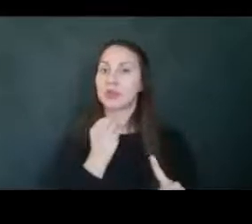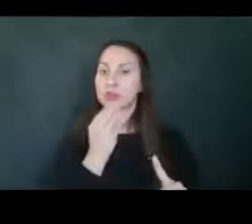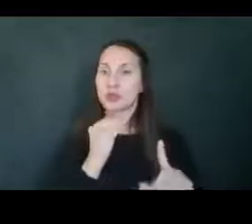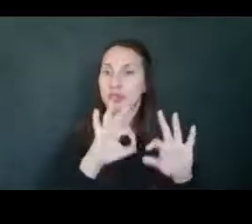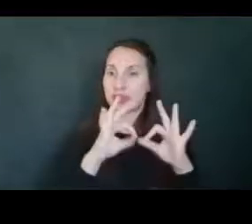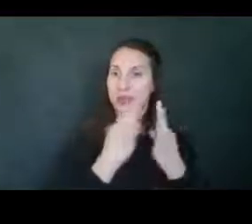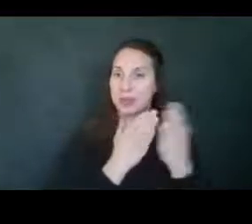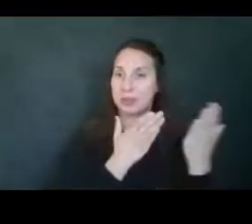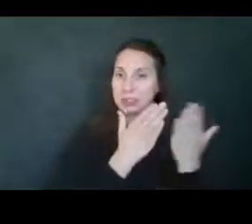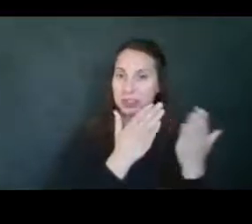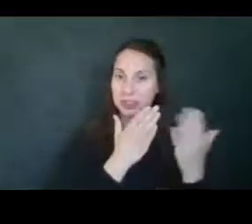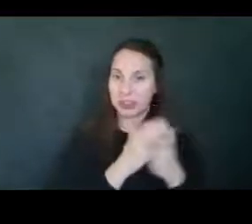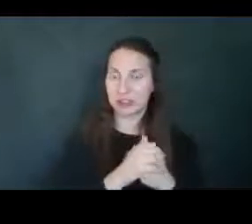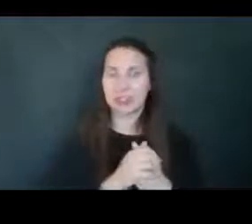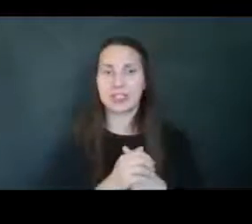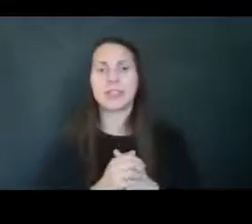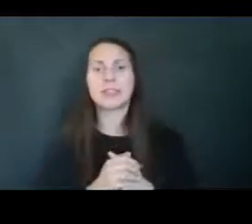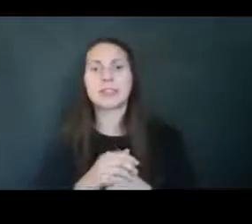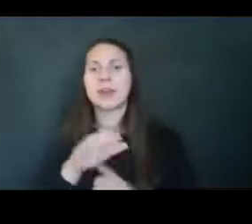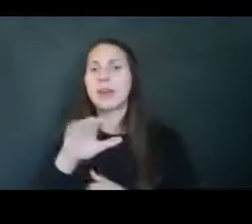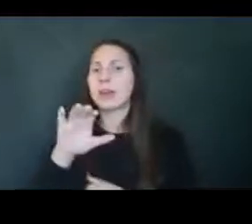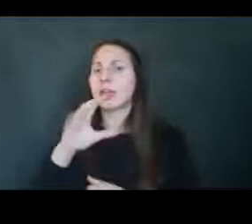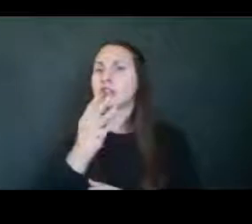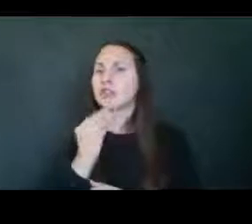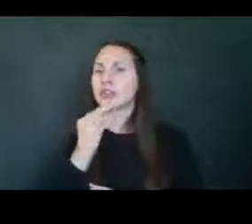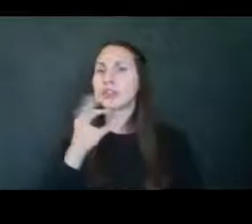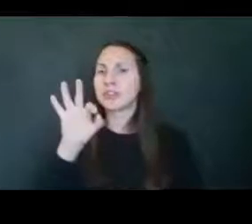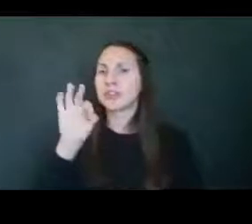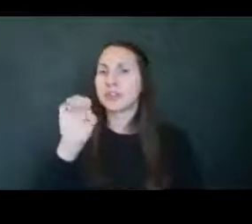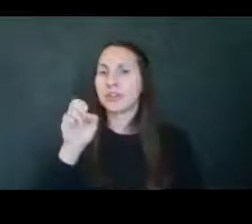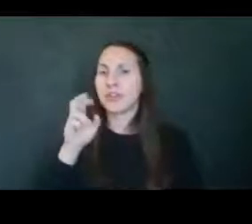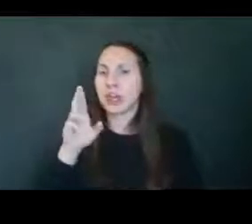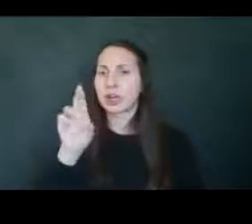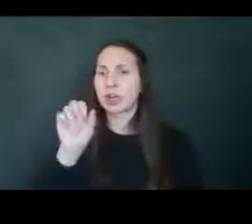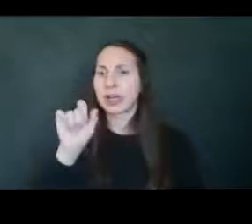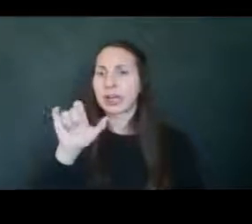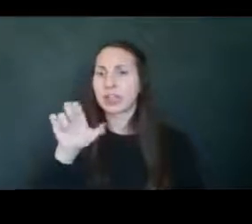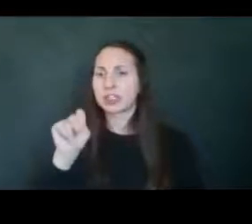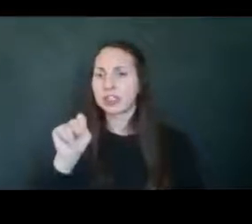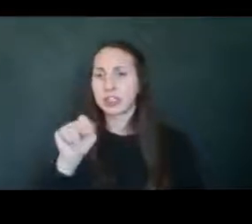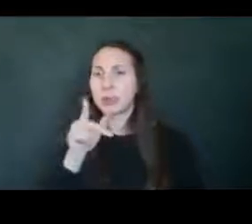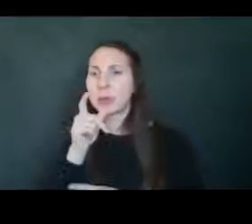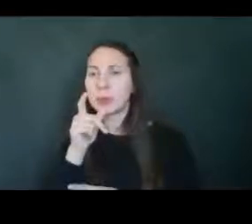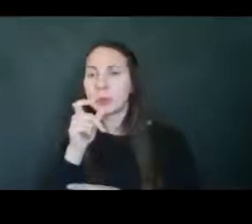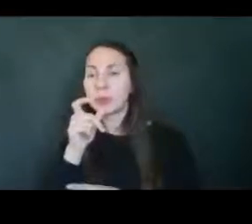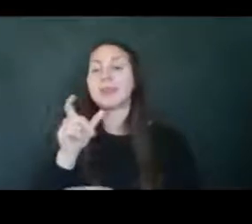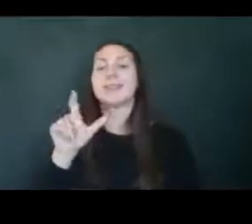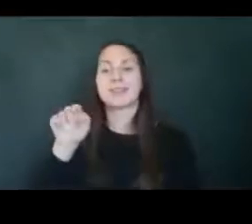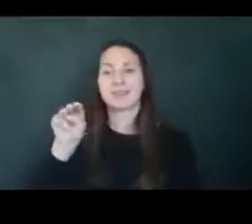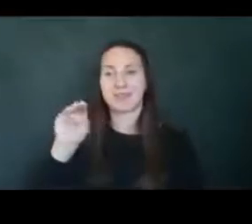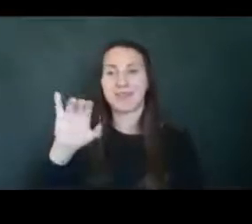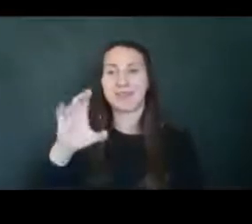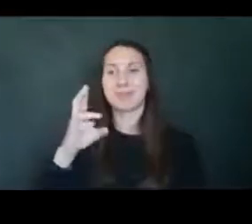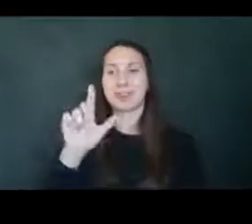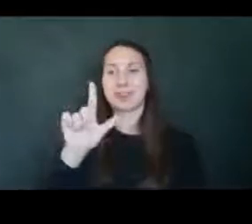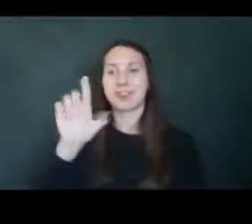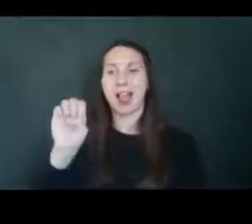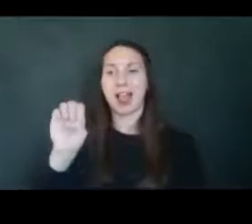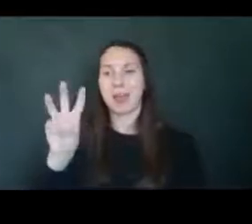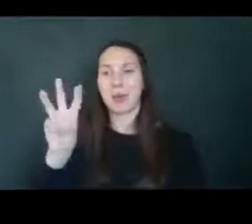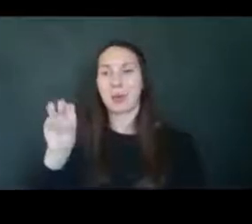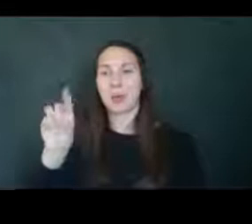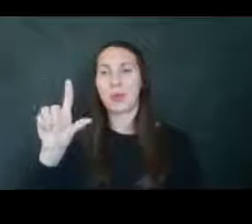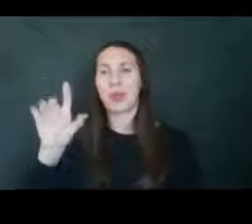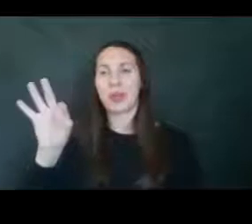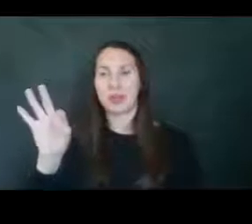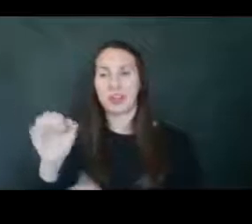Michelle Wolf, whom many of you probably know, was the staff person from the Jewish Federation Council. We used to joke